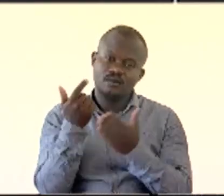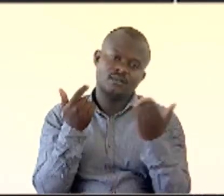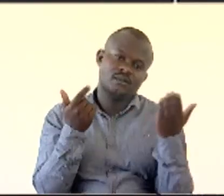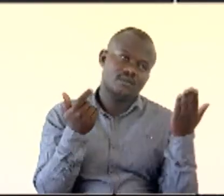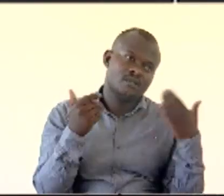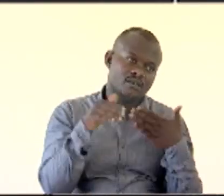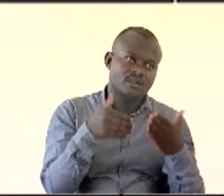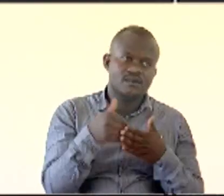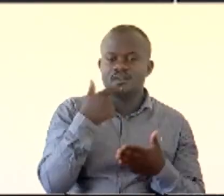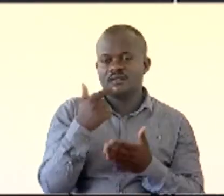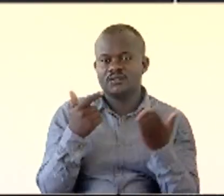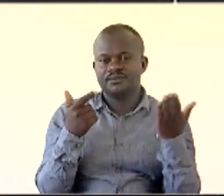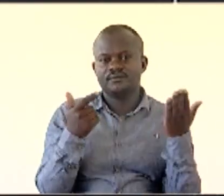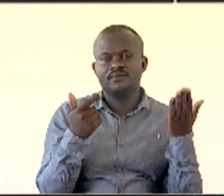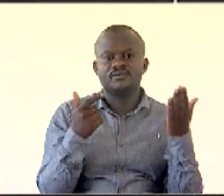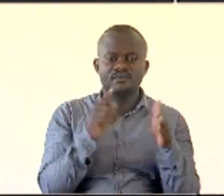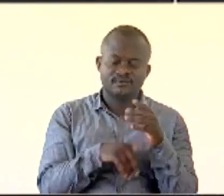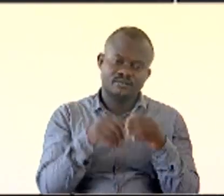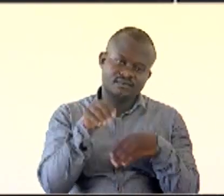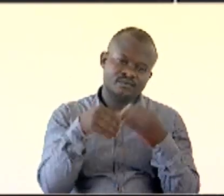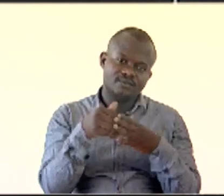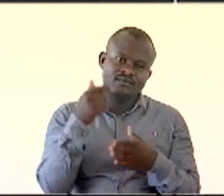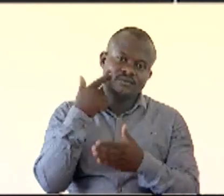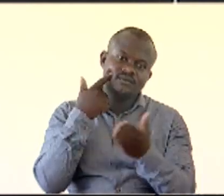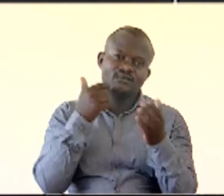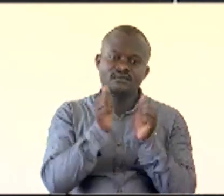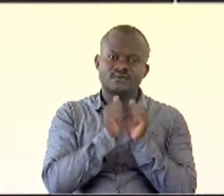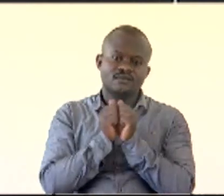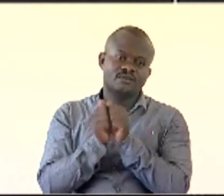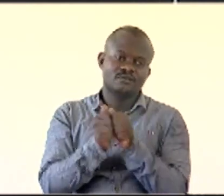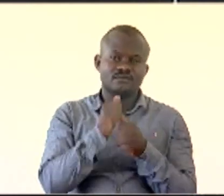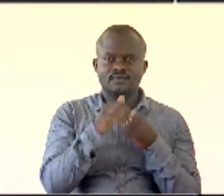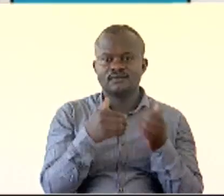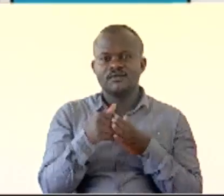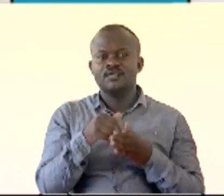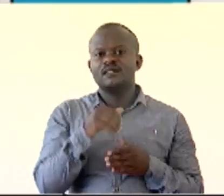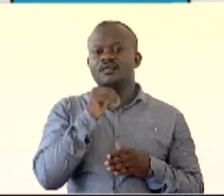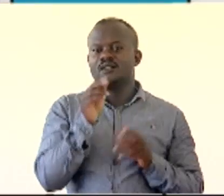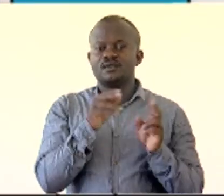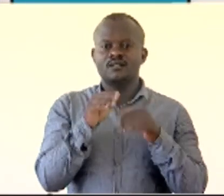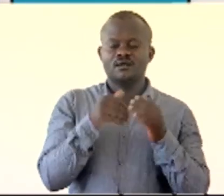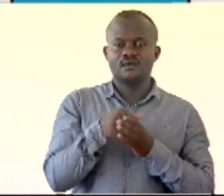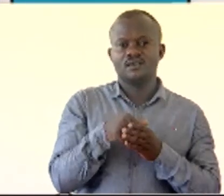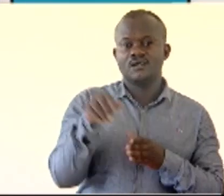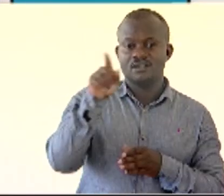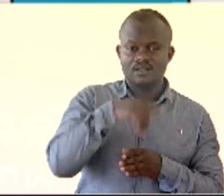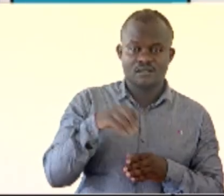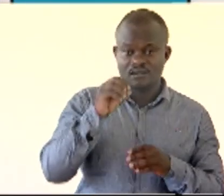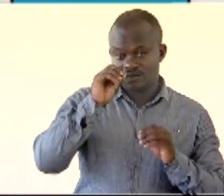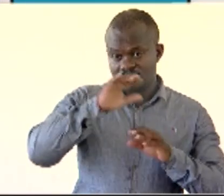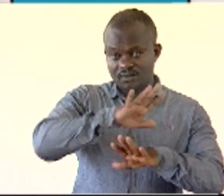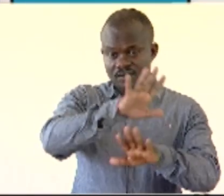of artificial light that interferes with natural cycles of light